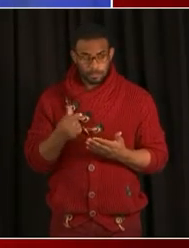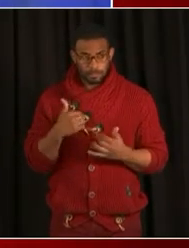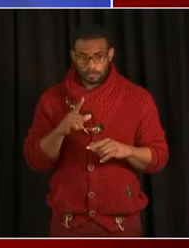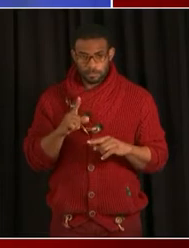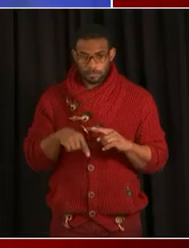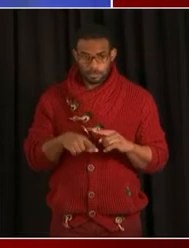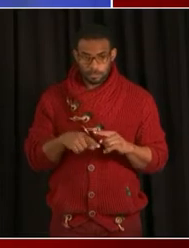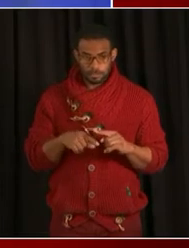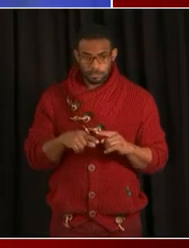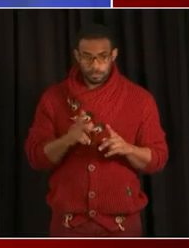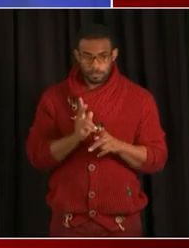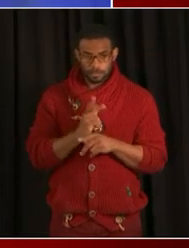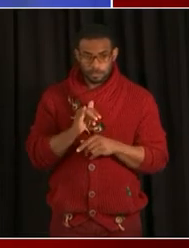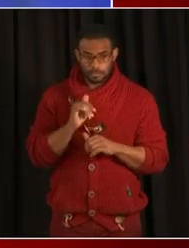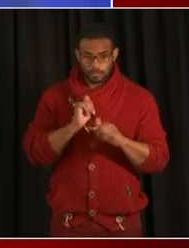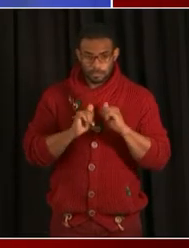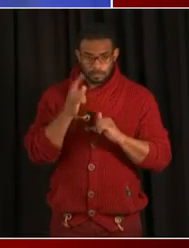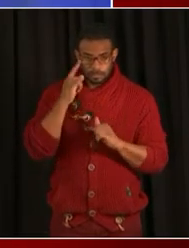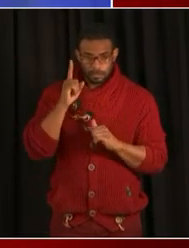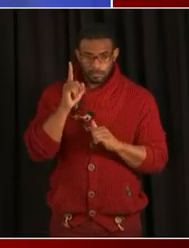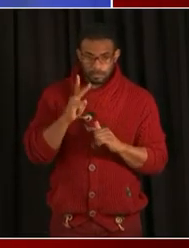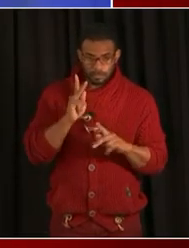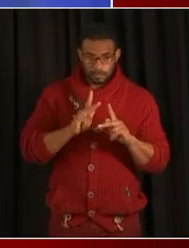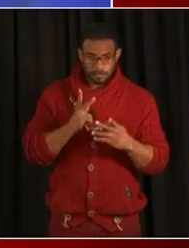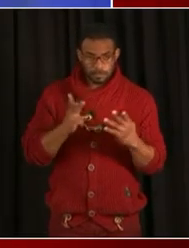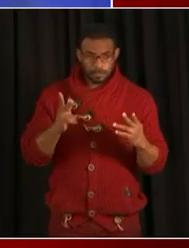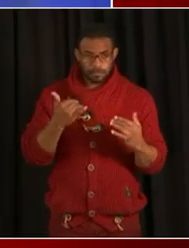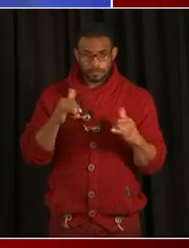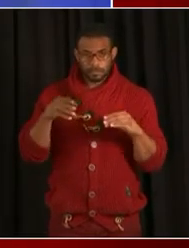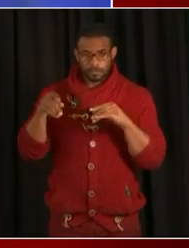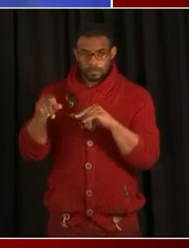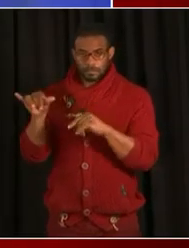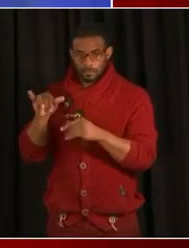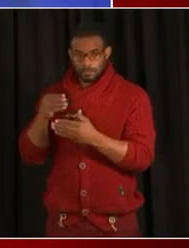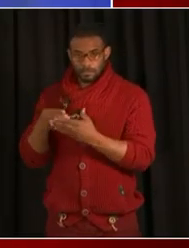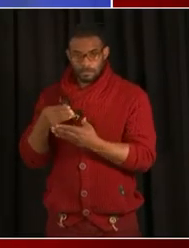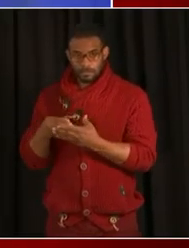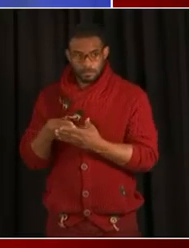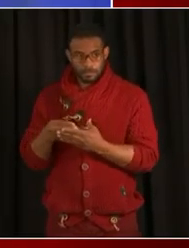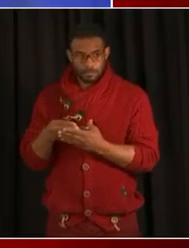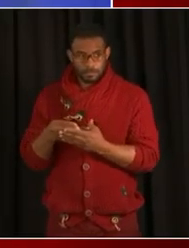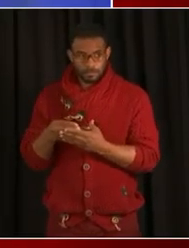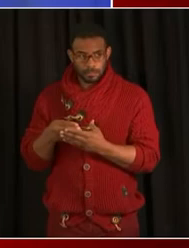And we can't produce that show for half the people and still pay him the same money.